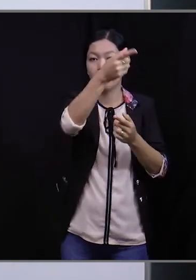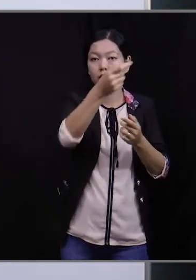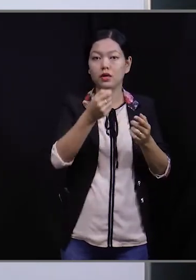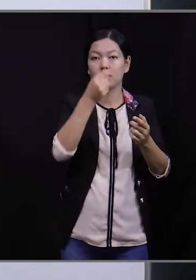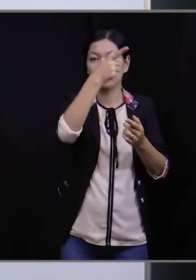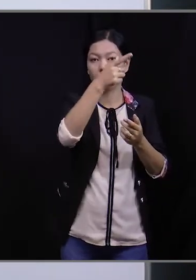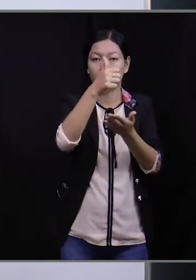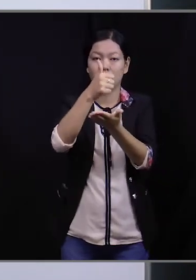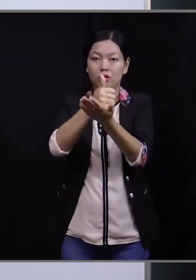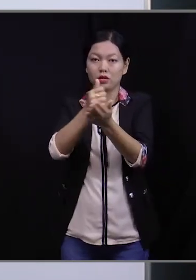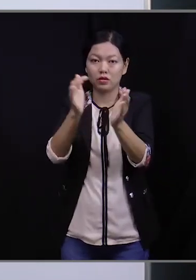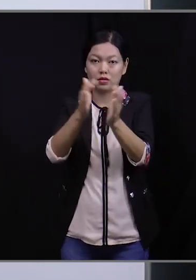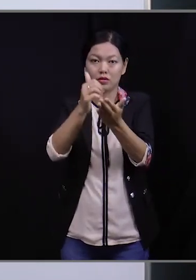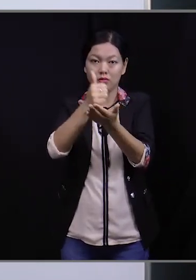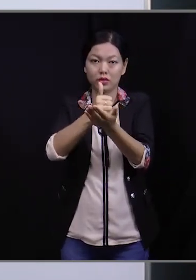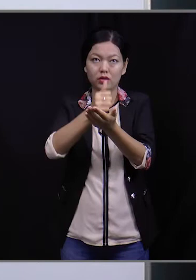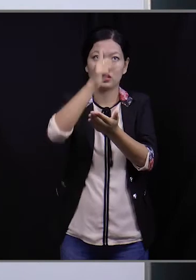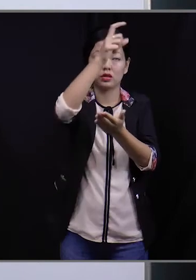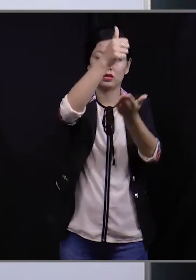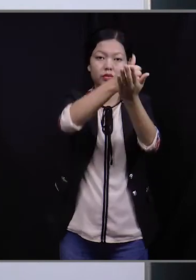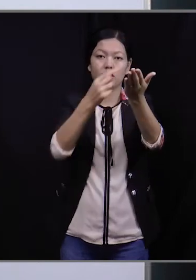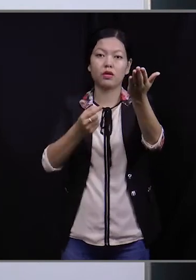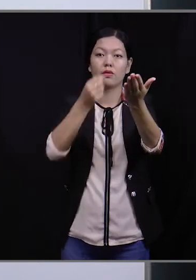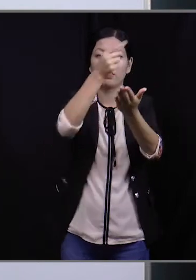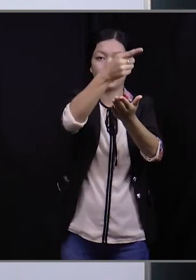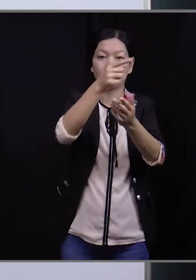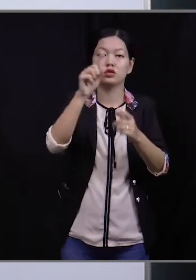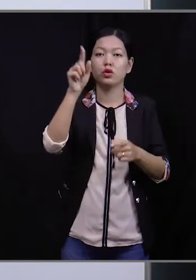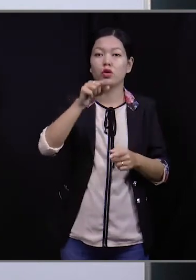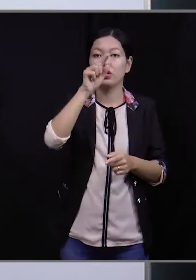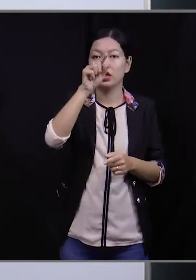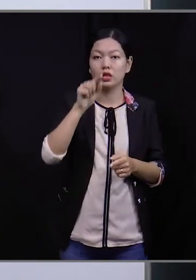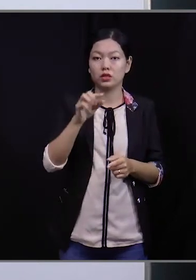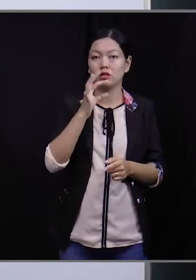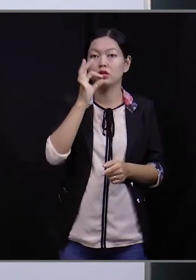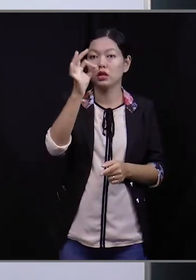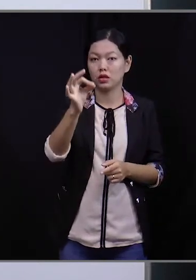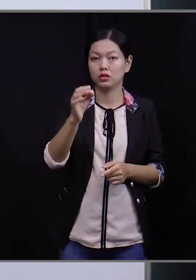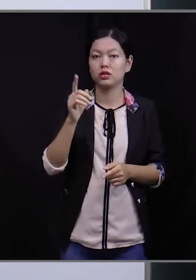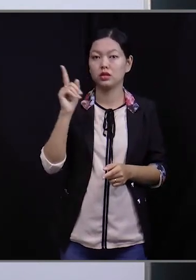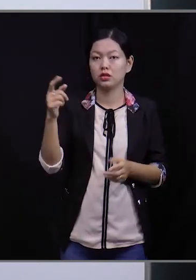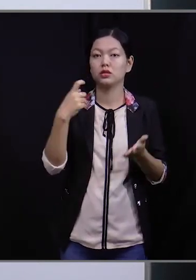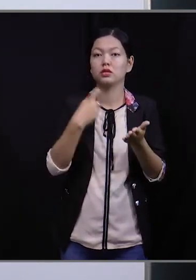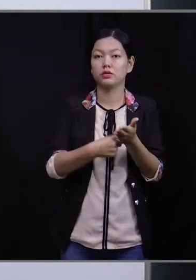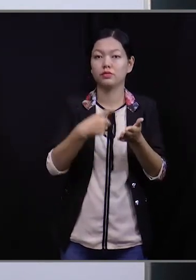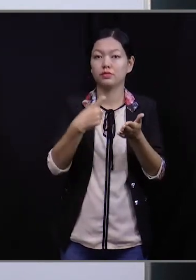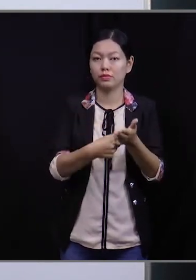or bank rate. Understood. So in times of expansionary monetary